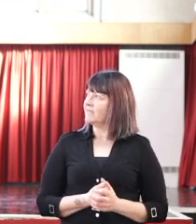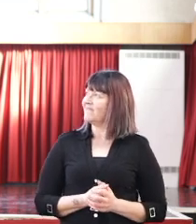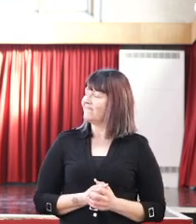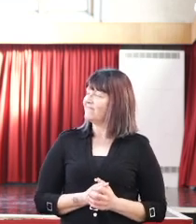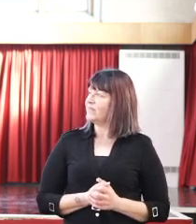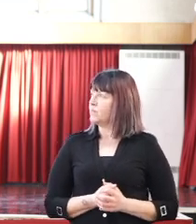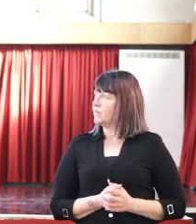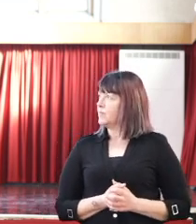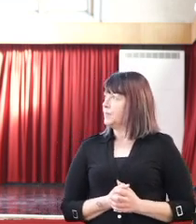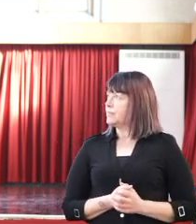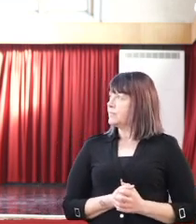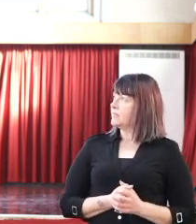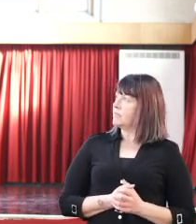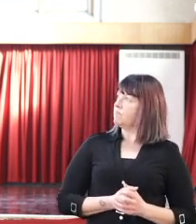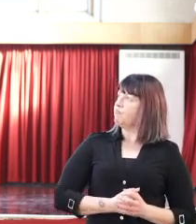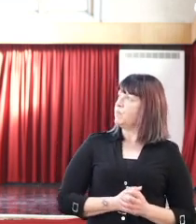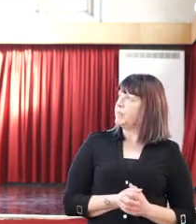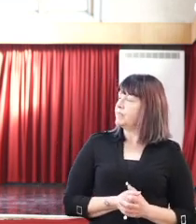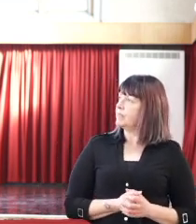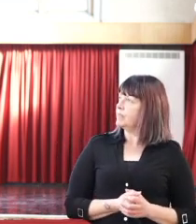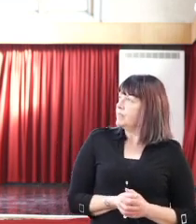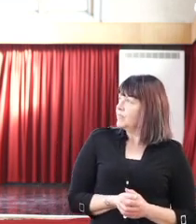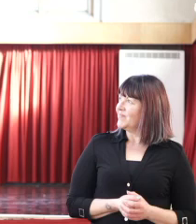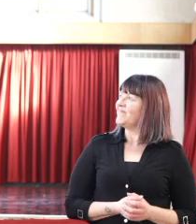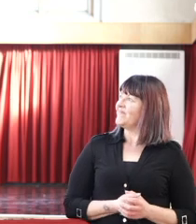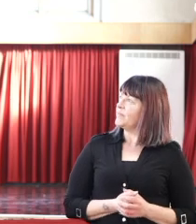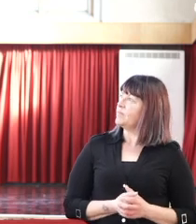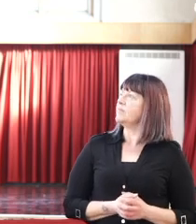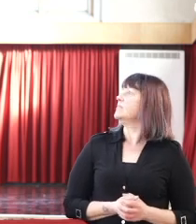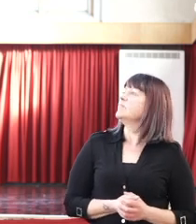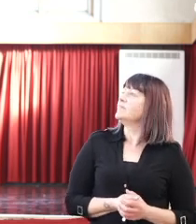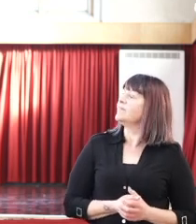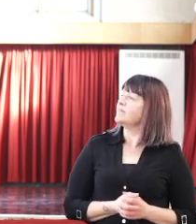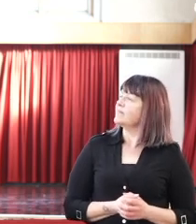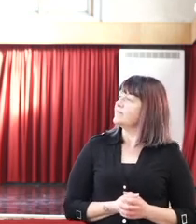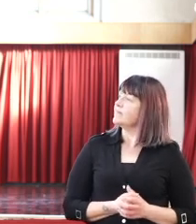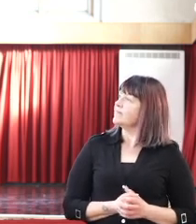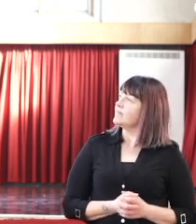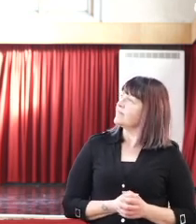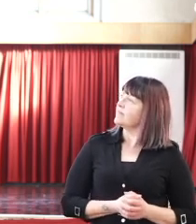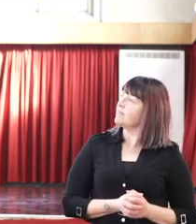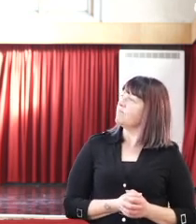born profoundly deaf. I don't speak, I use sign language.